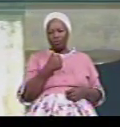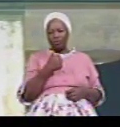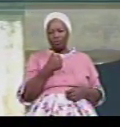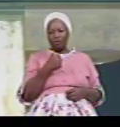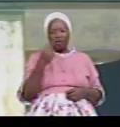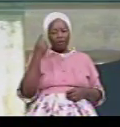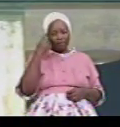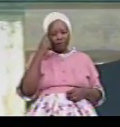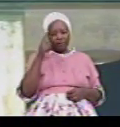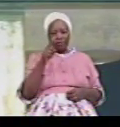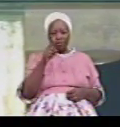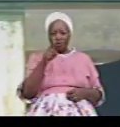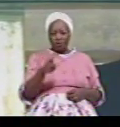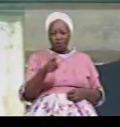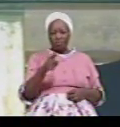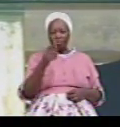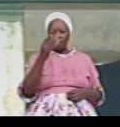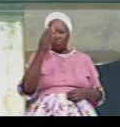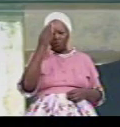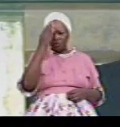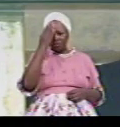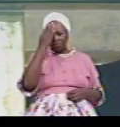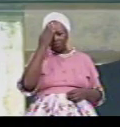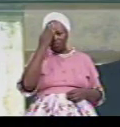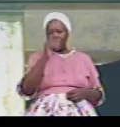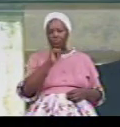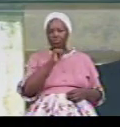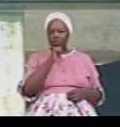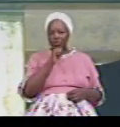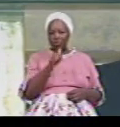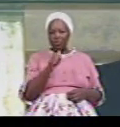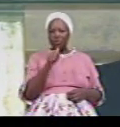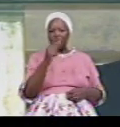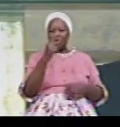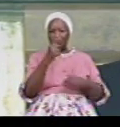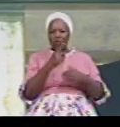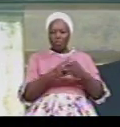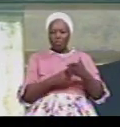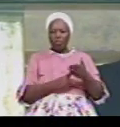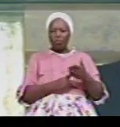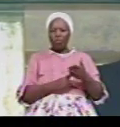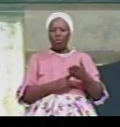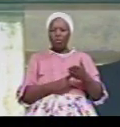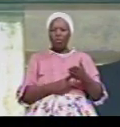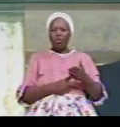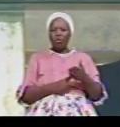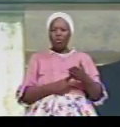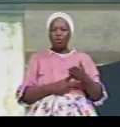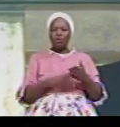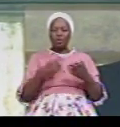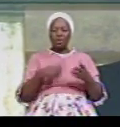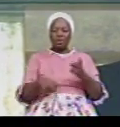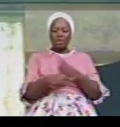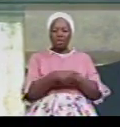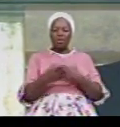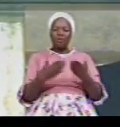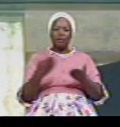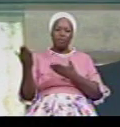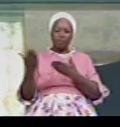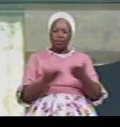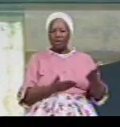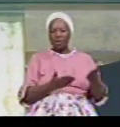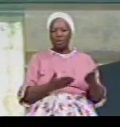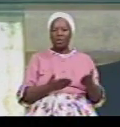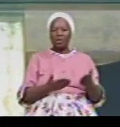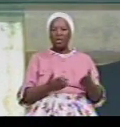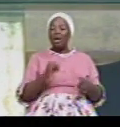thou knowest not what a day may bring forth. I pray